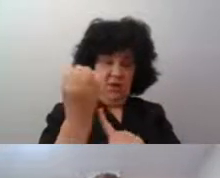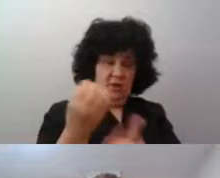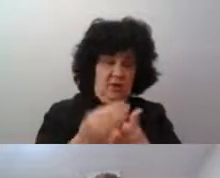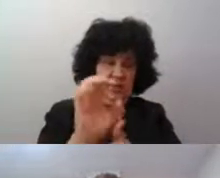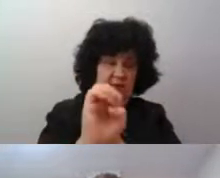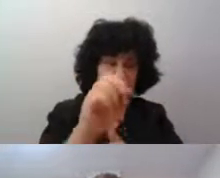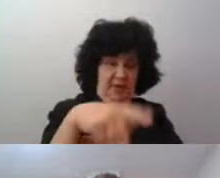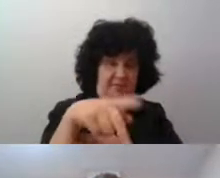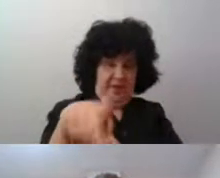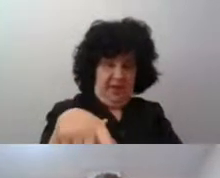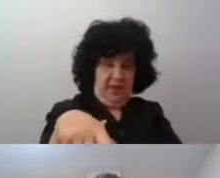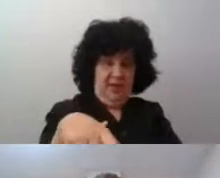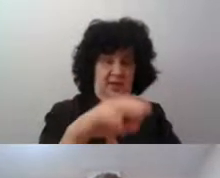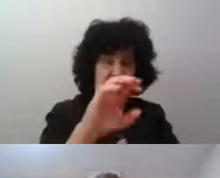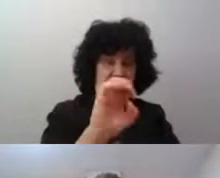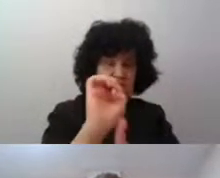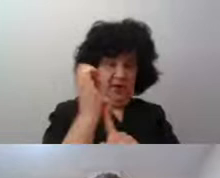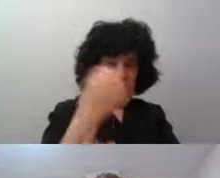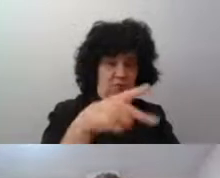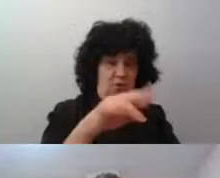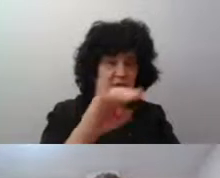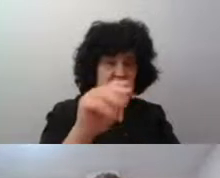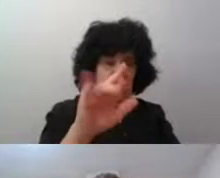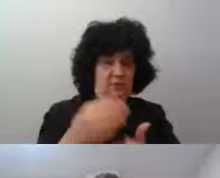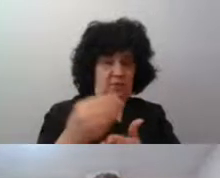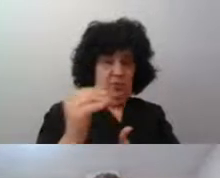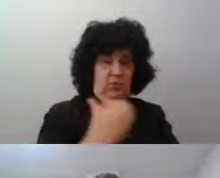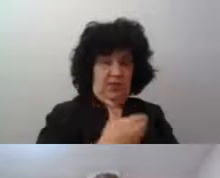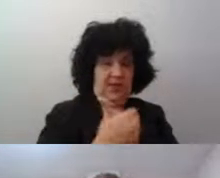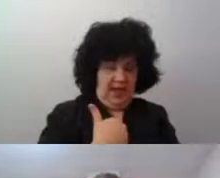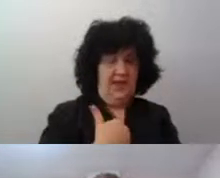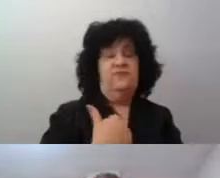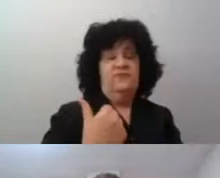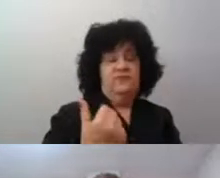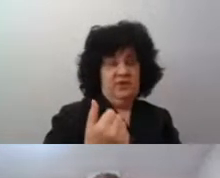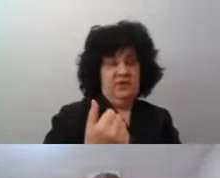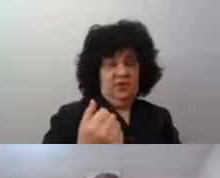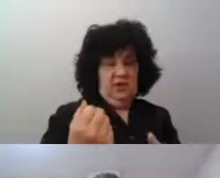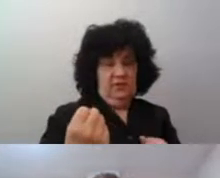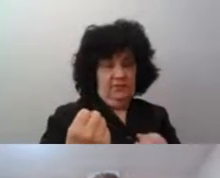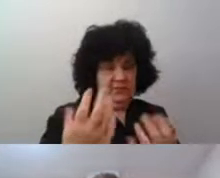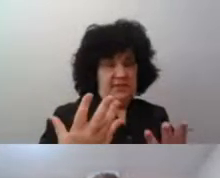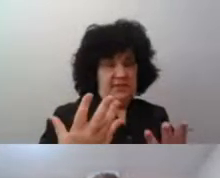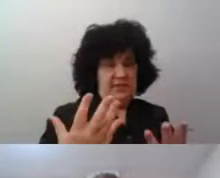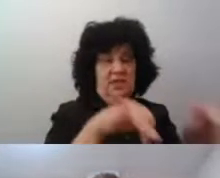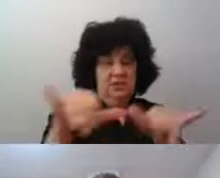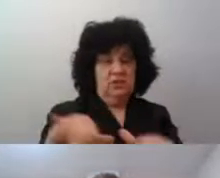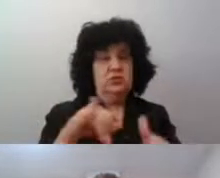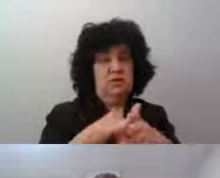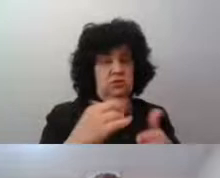EPP. And so we have 37 recommended eco-labels and standards that are recommended for federal